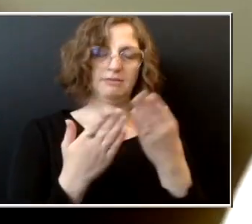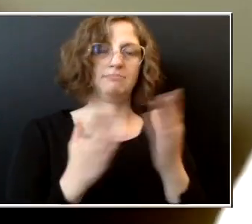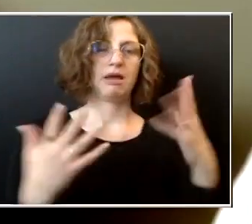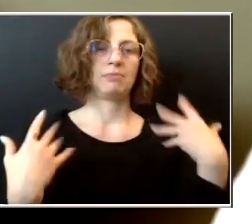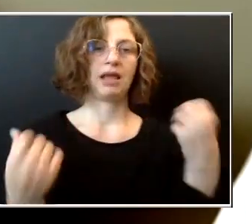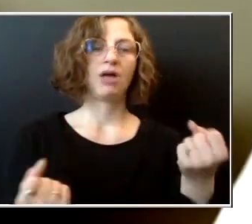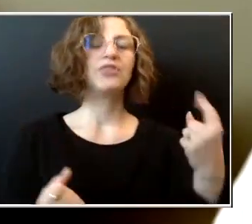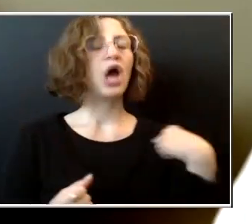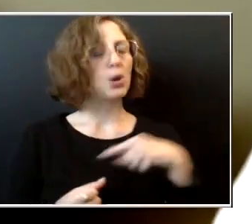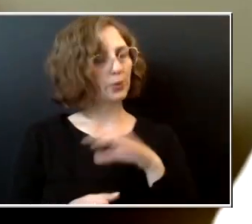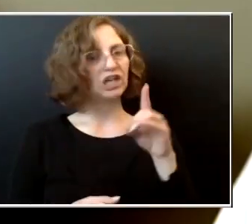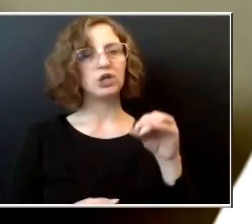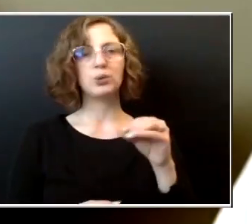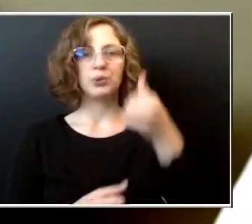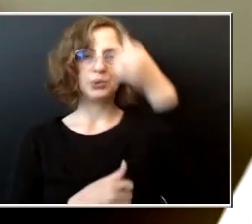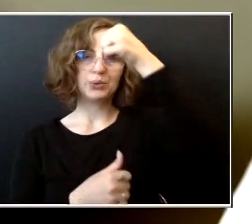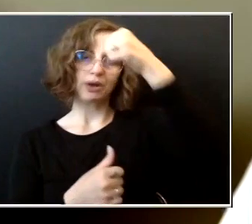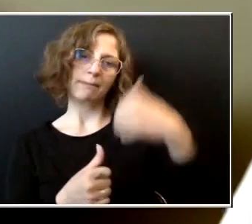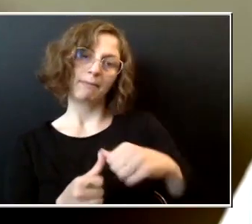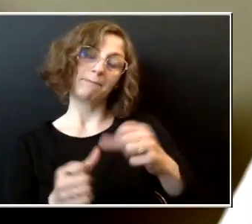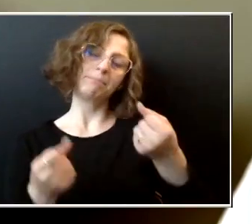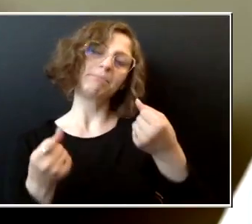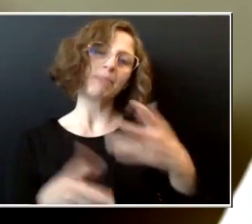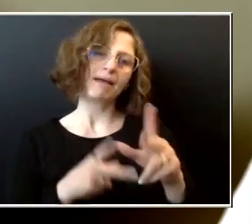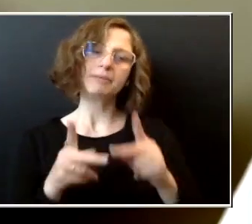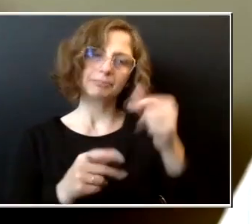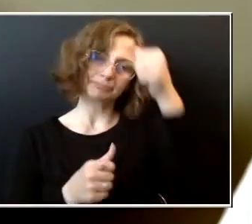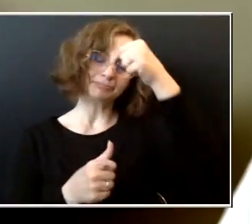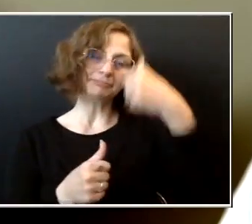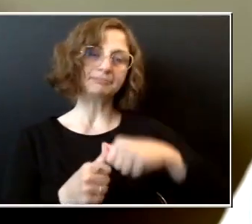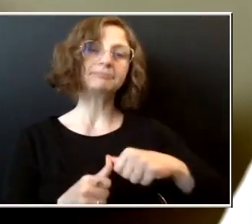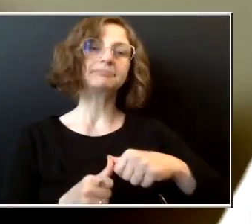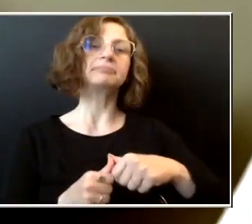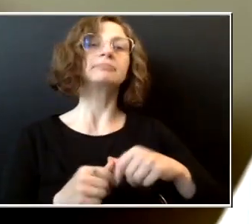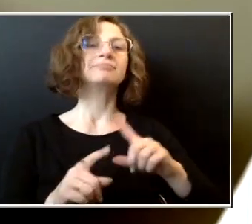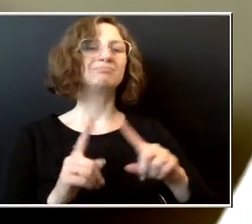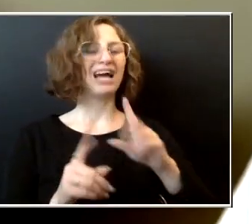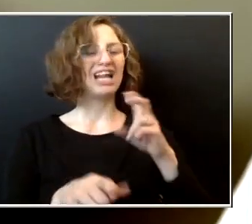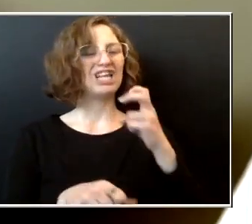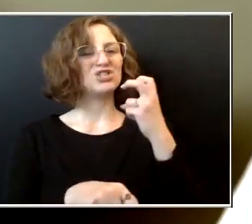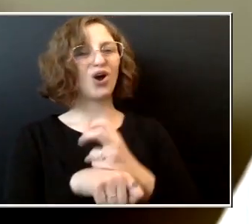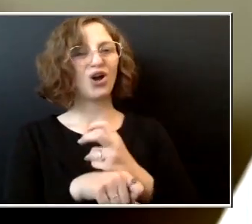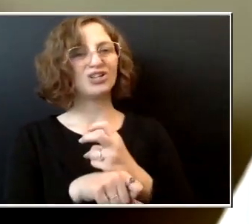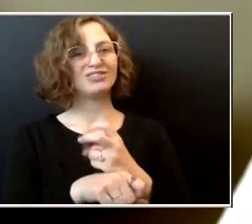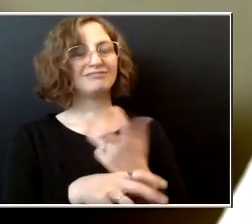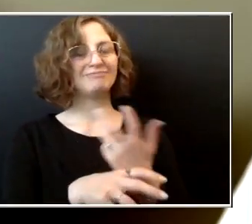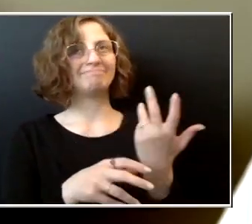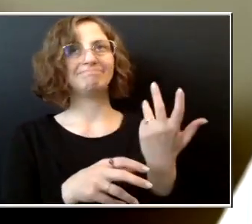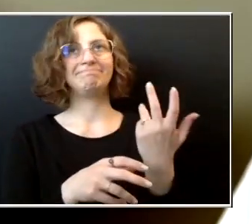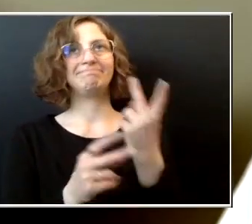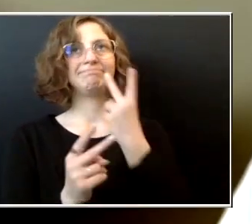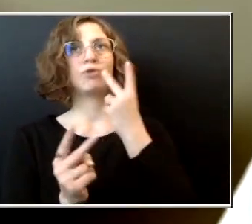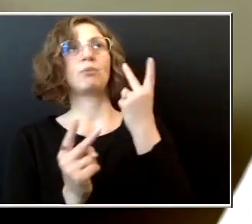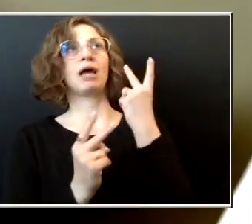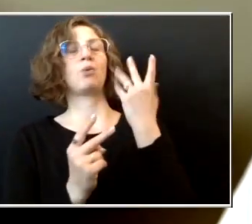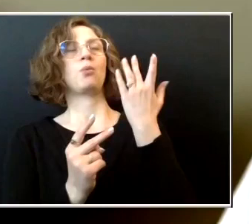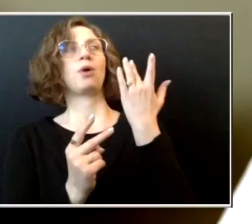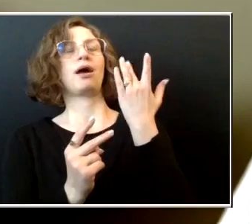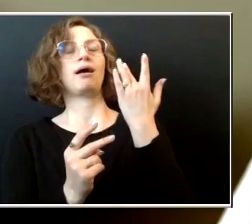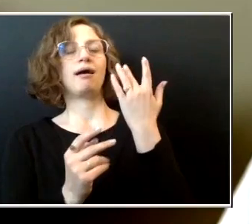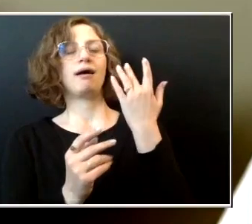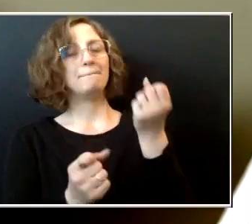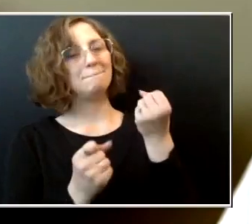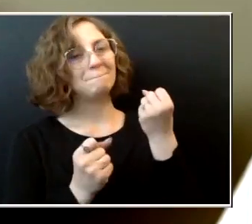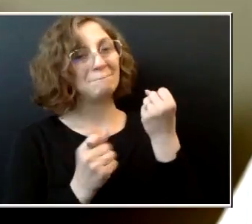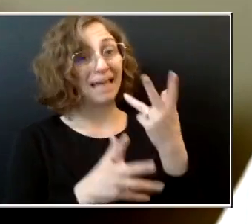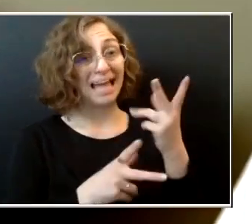remember it, and a lot of people do remember it, but it's hard to go back because a lot of people don't remember it and don't understand. So I think it's